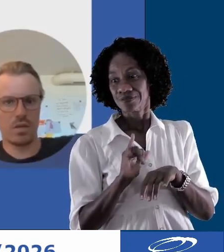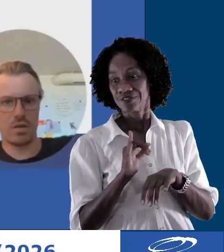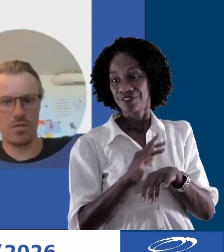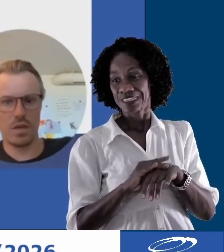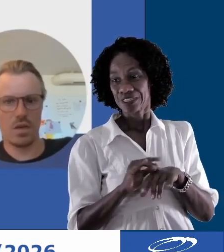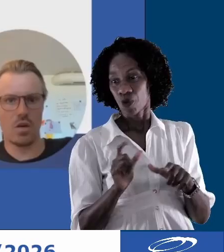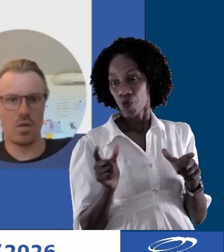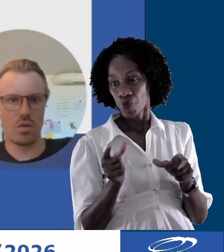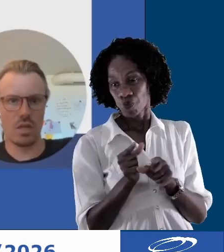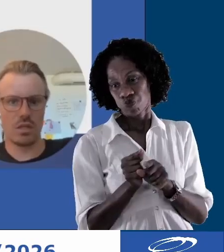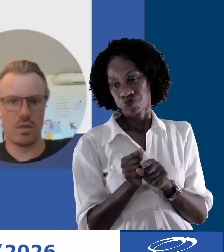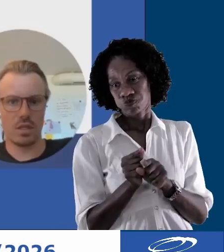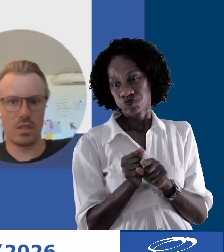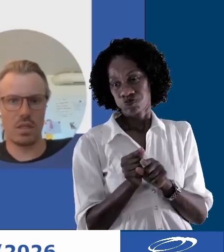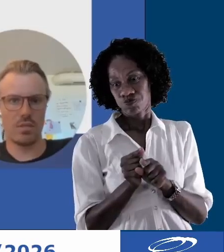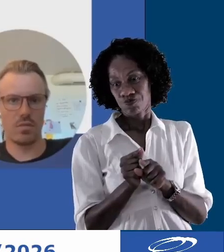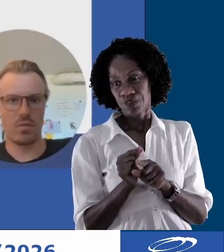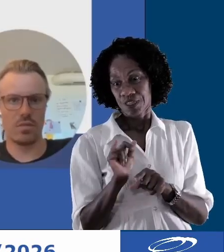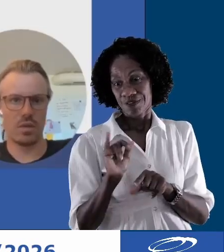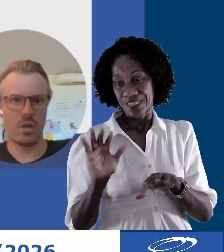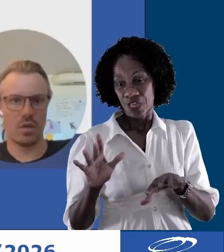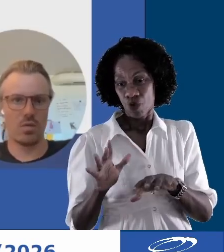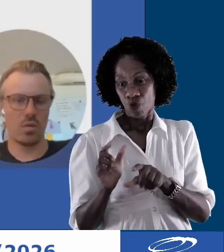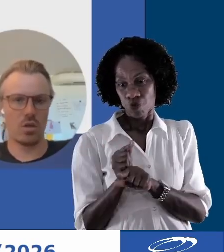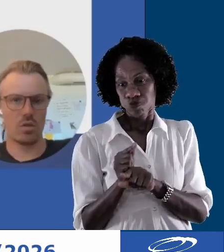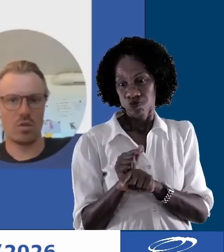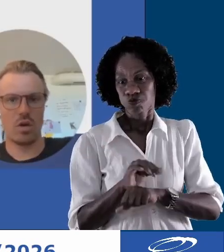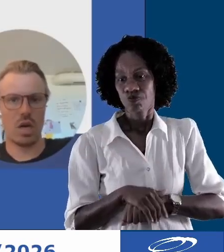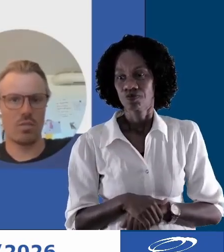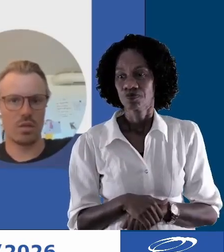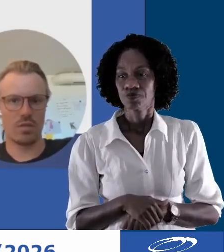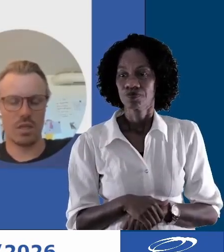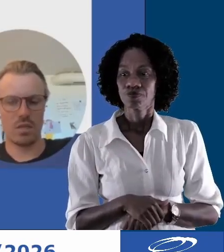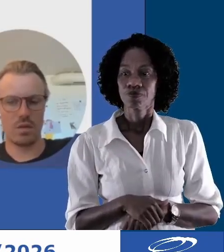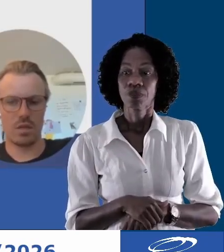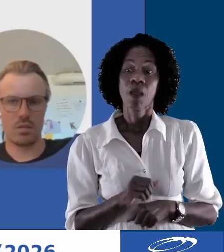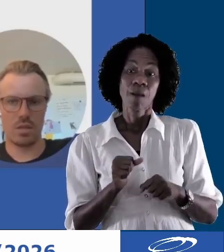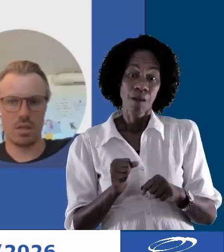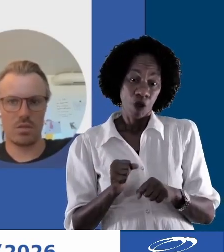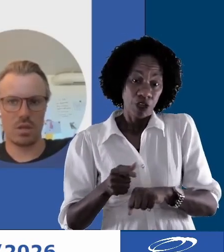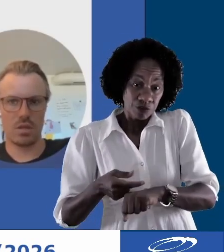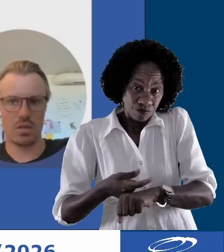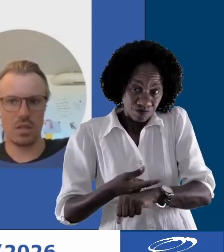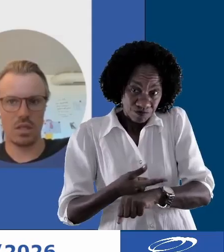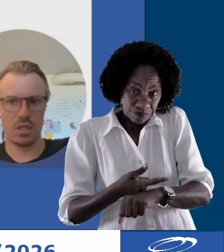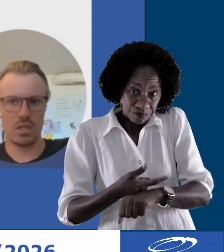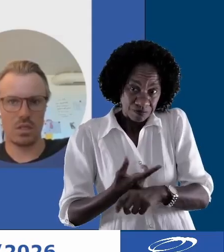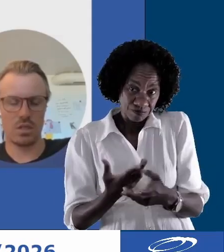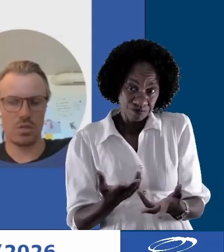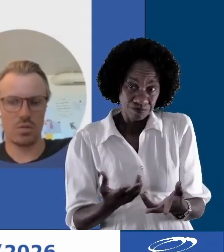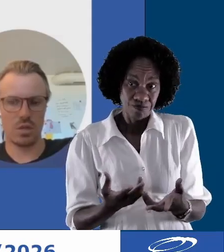placement of local antibiotics in the bone, we want to know how much of the antibiotics penetrate the